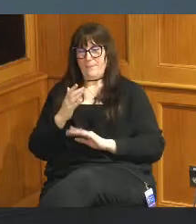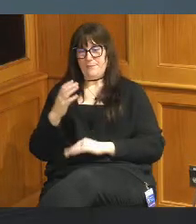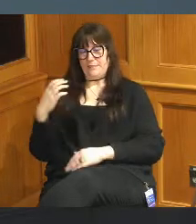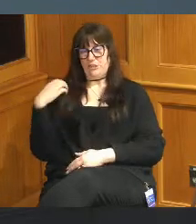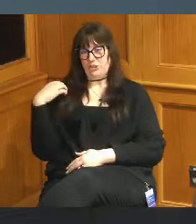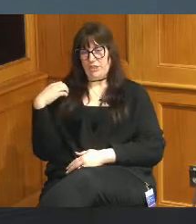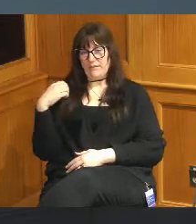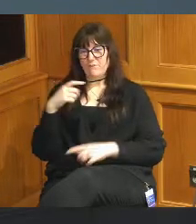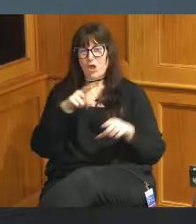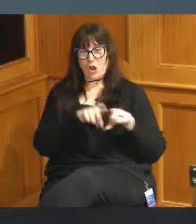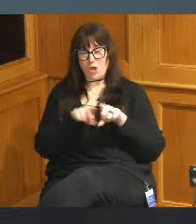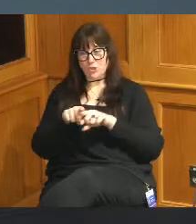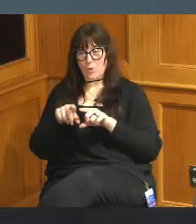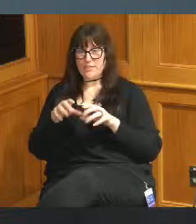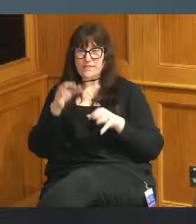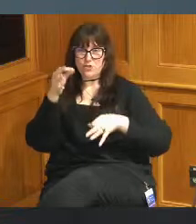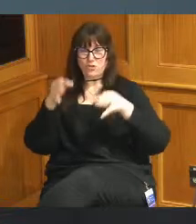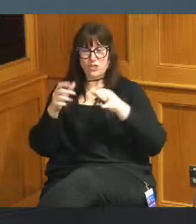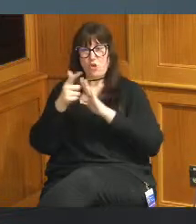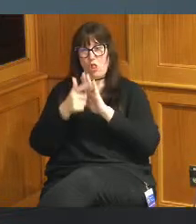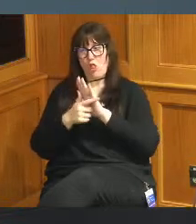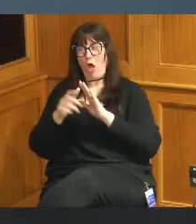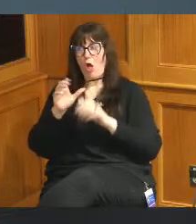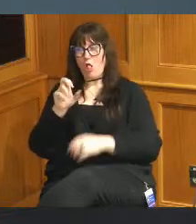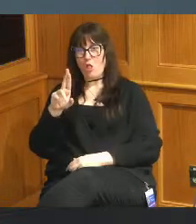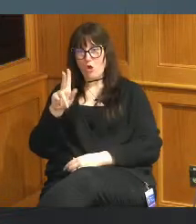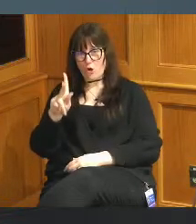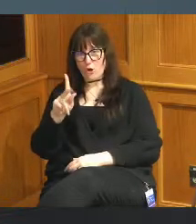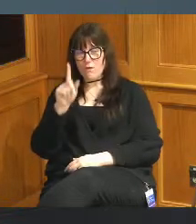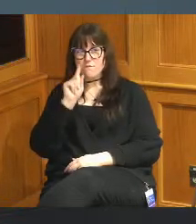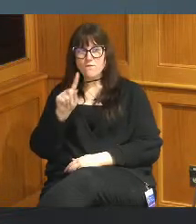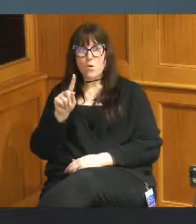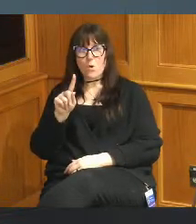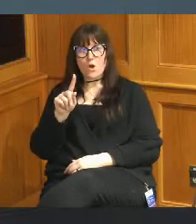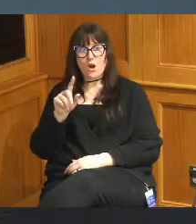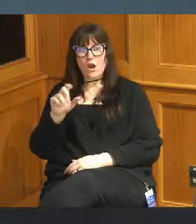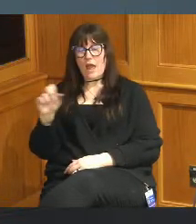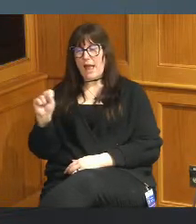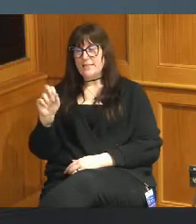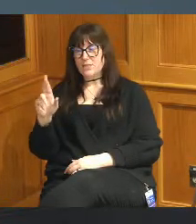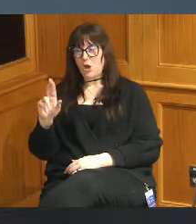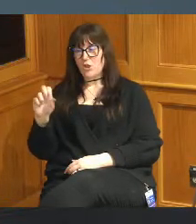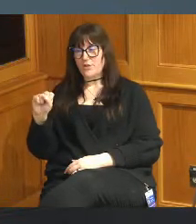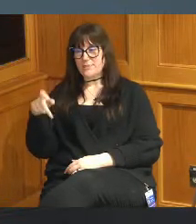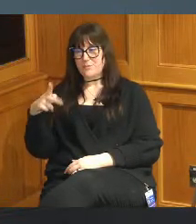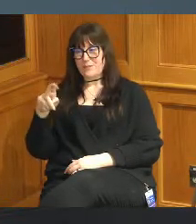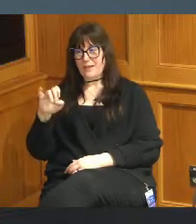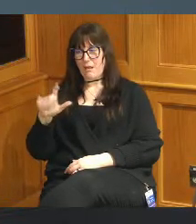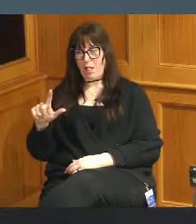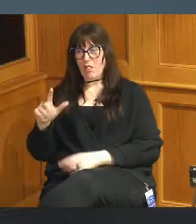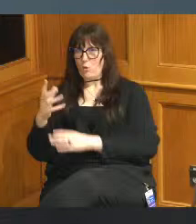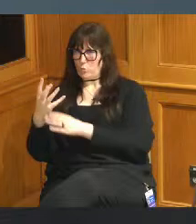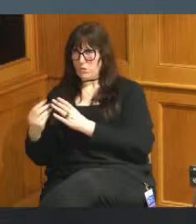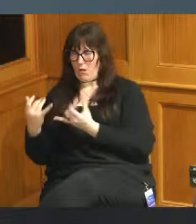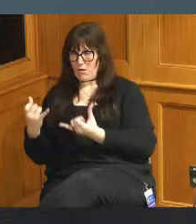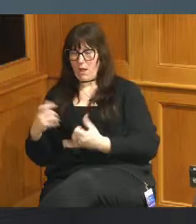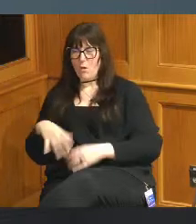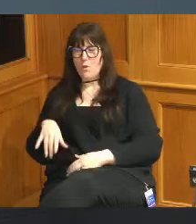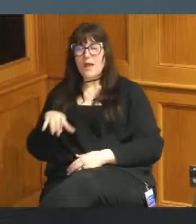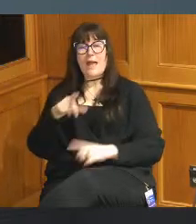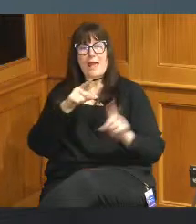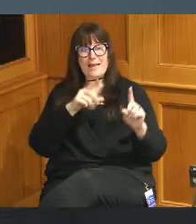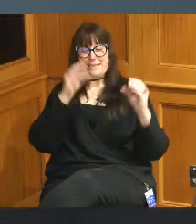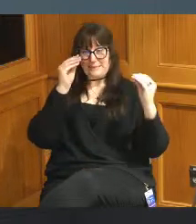also as a judicial law clerk for the late Honorable S. Arthur Spiegel, and as an adjunct professor at